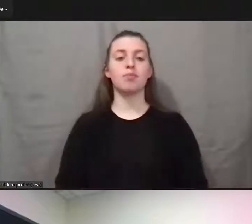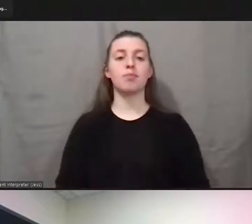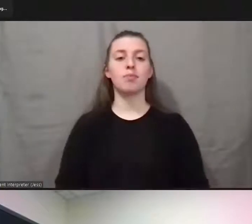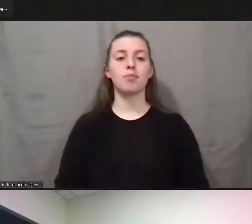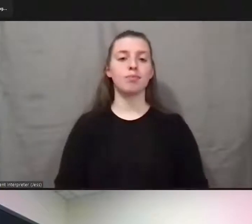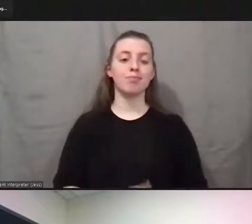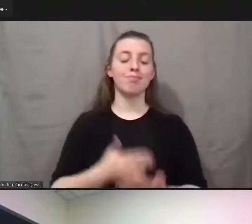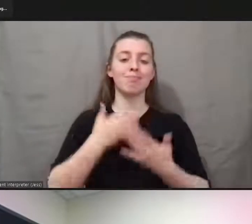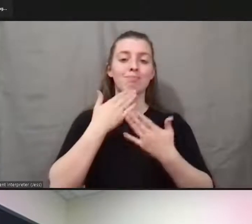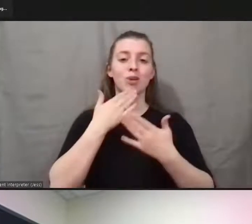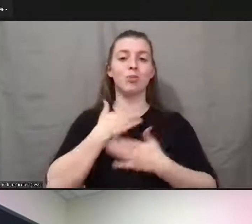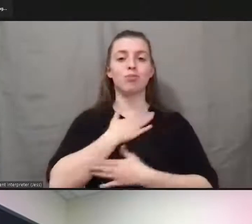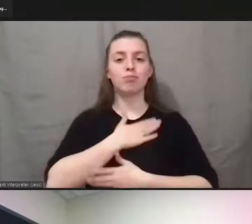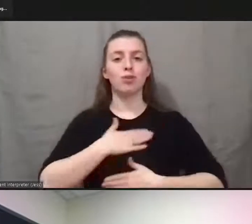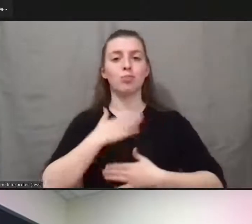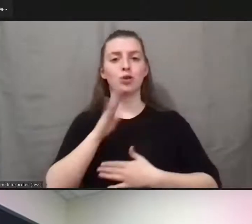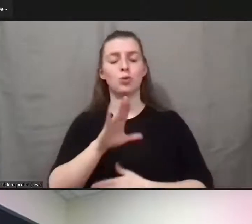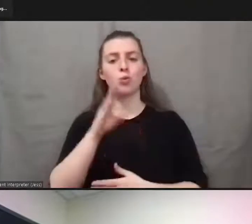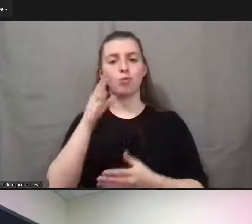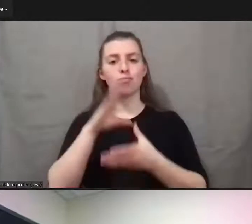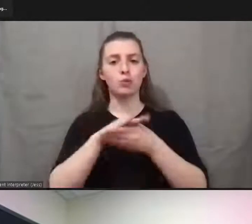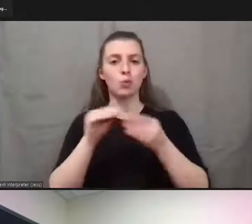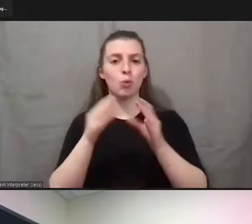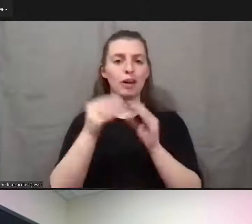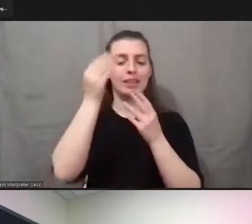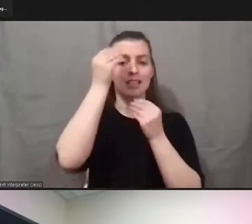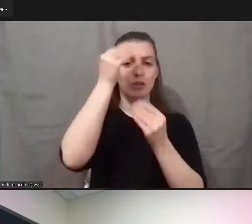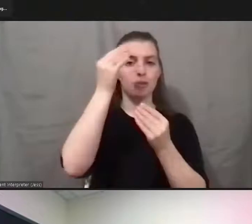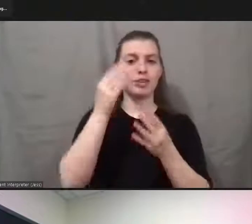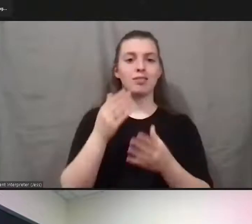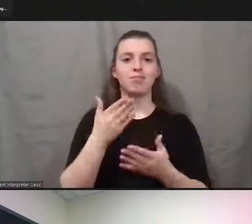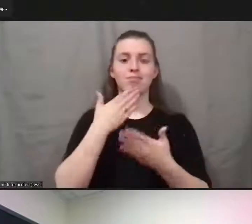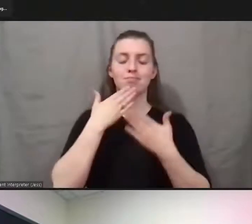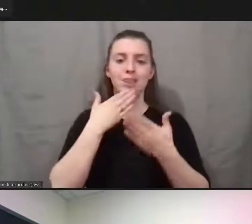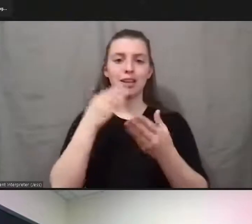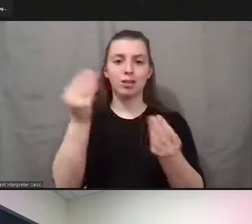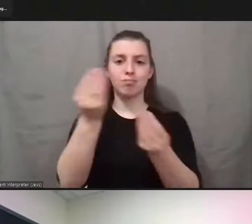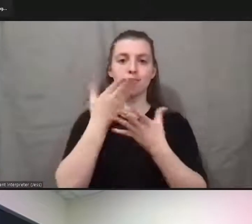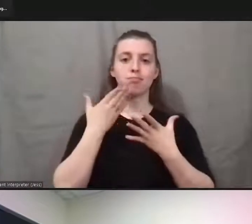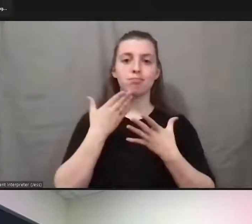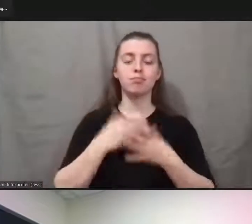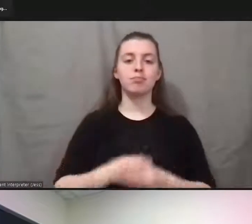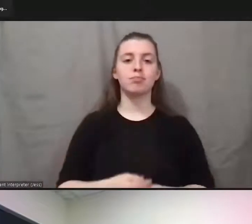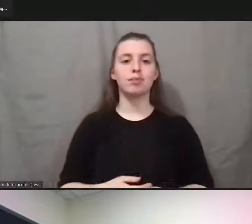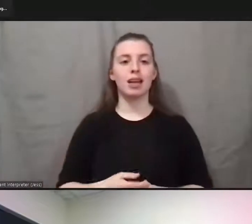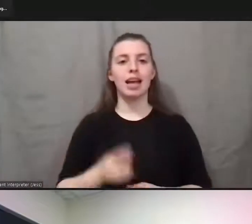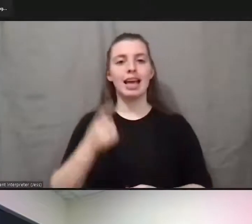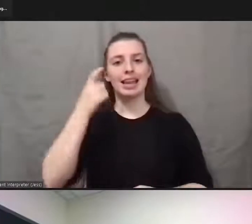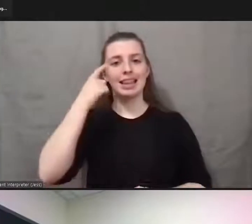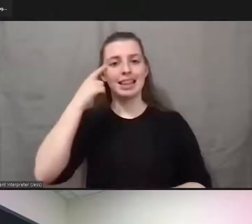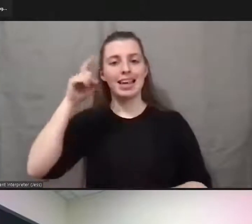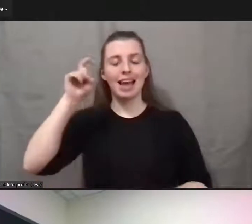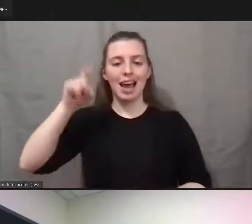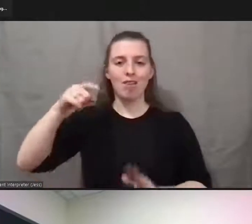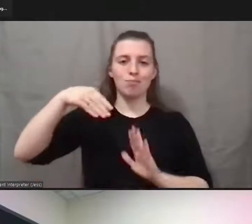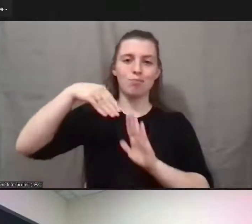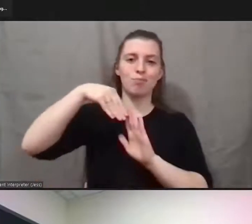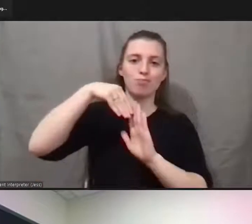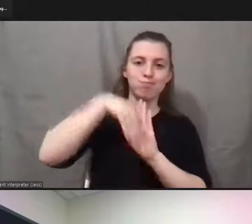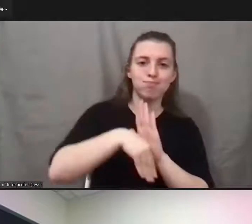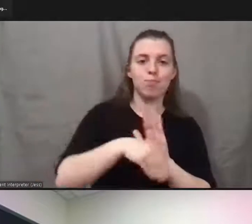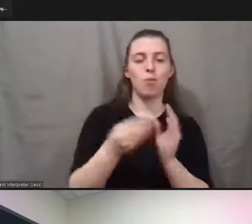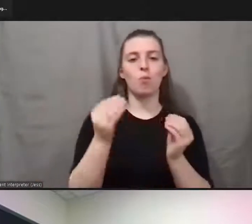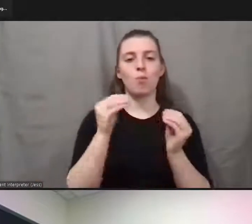sharing your knowledge. I think we've really only scratched the surface. So we will be able to dive into this again. The event has